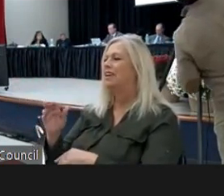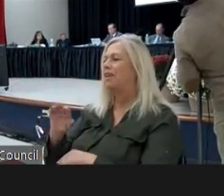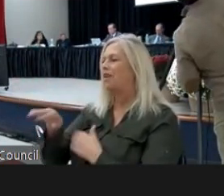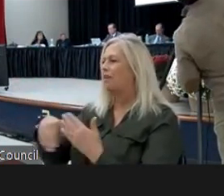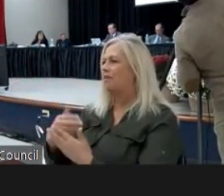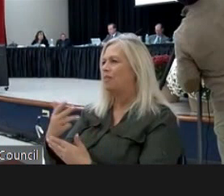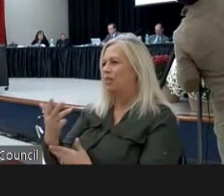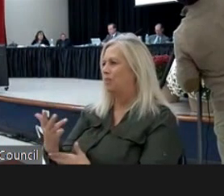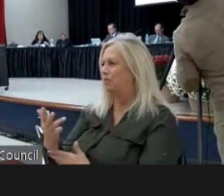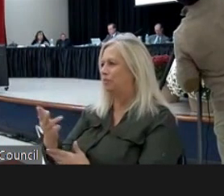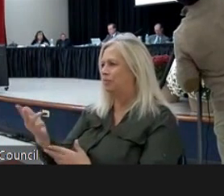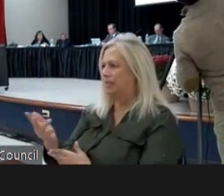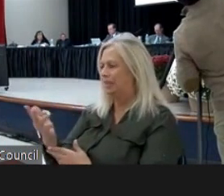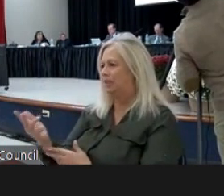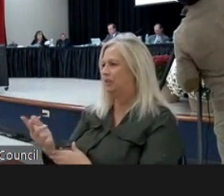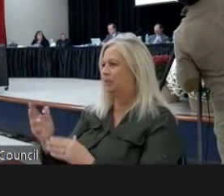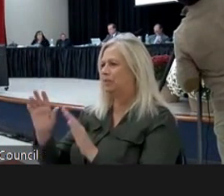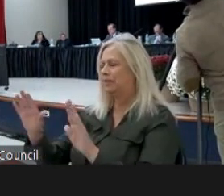struck by the